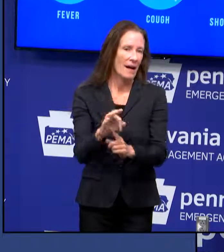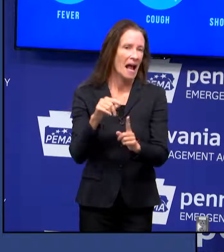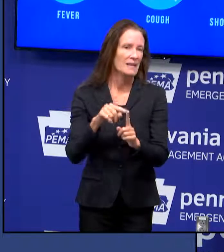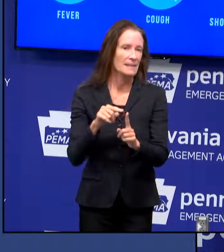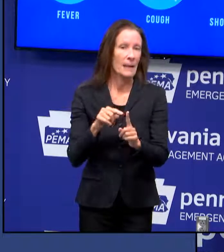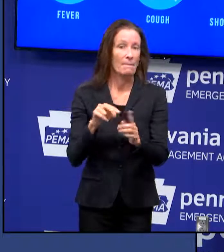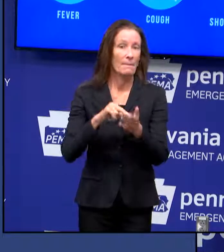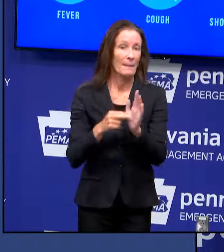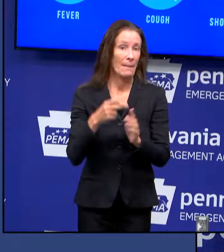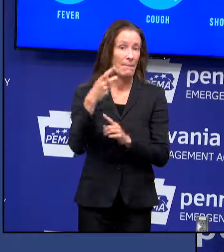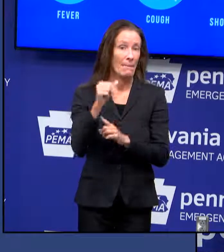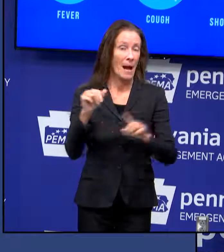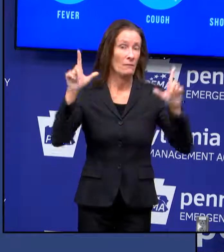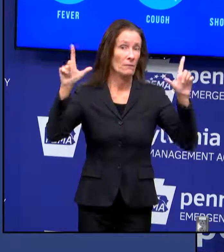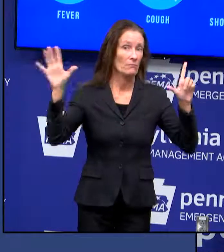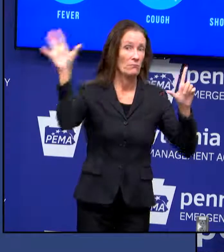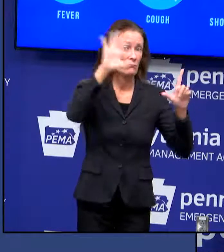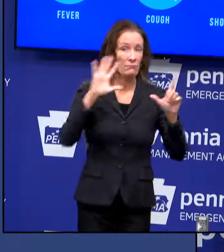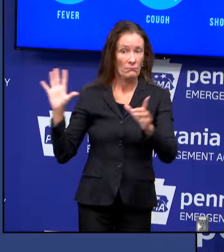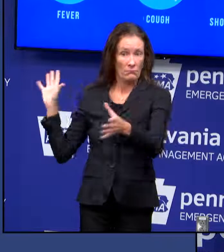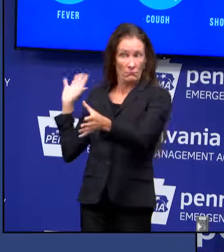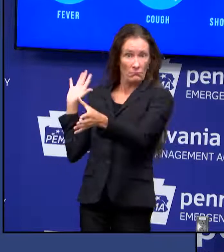statewide total to